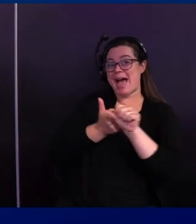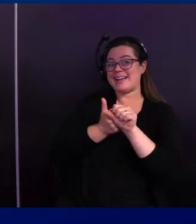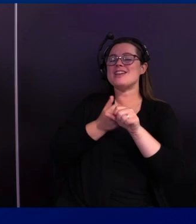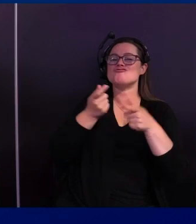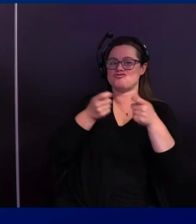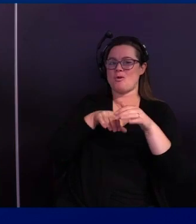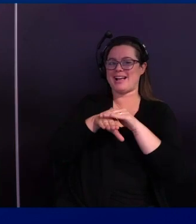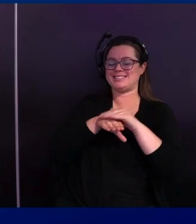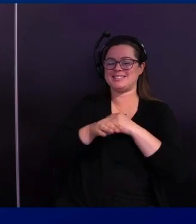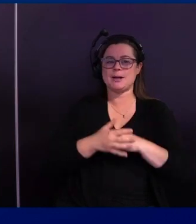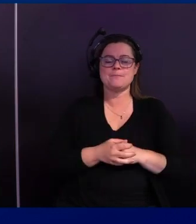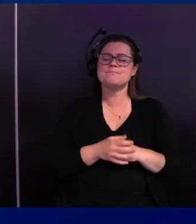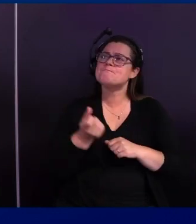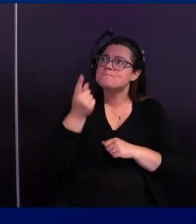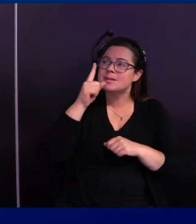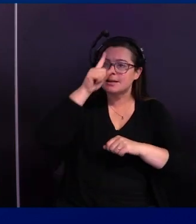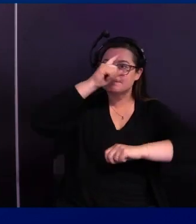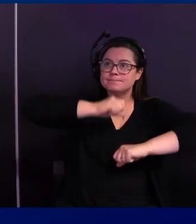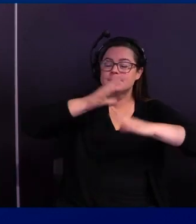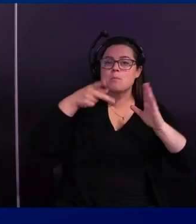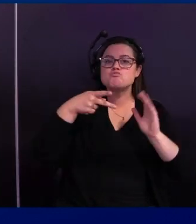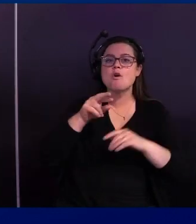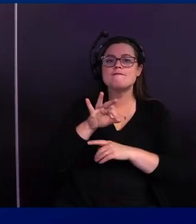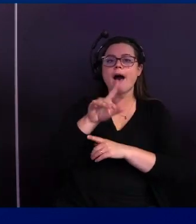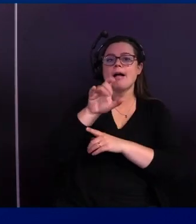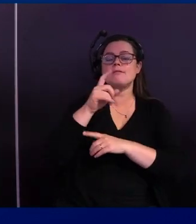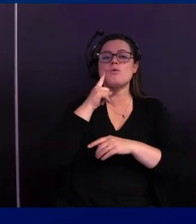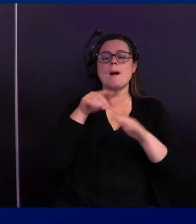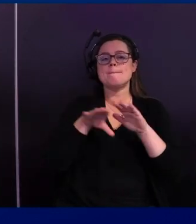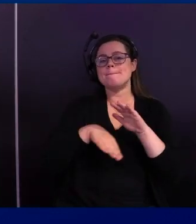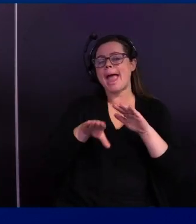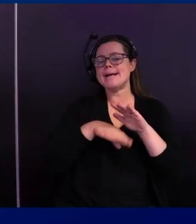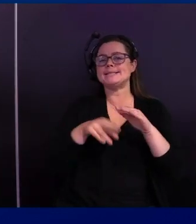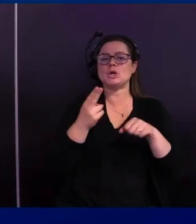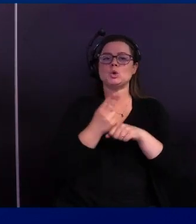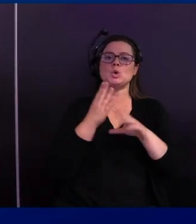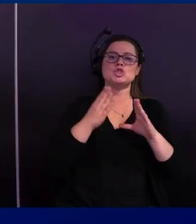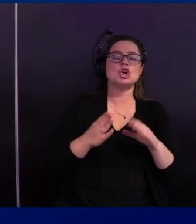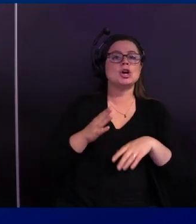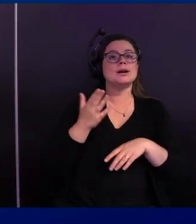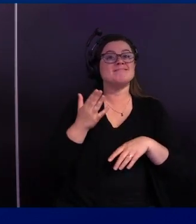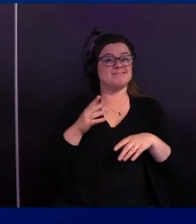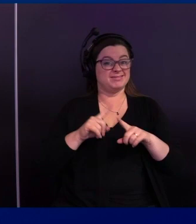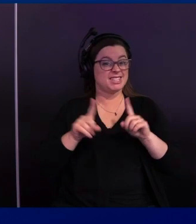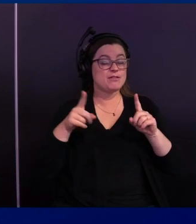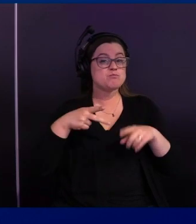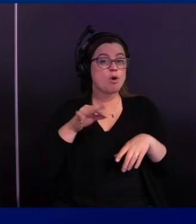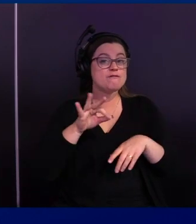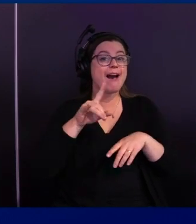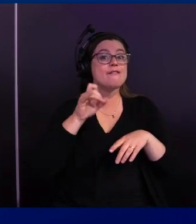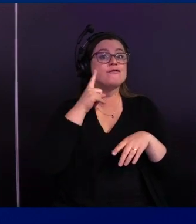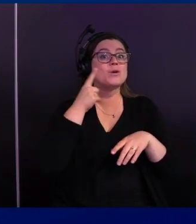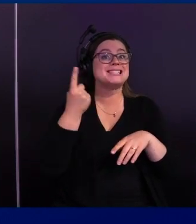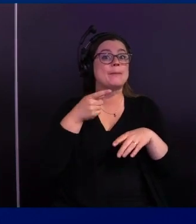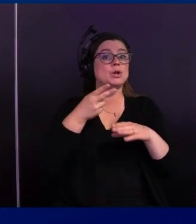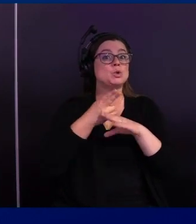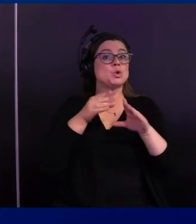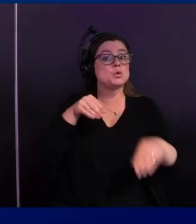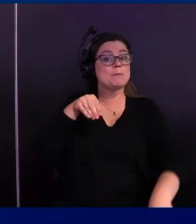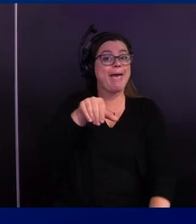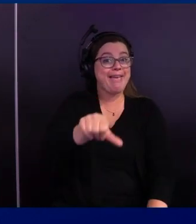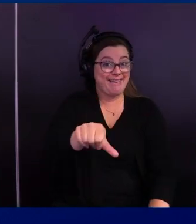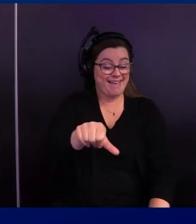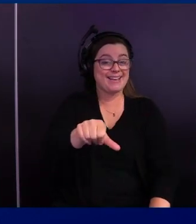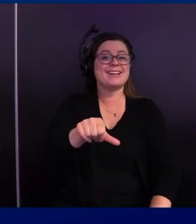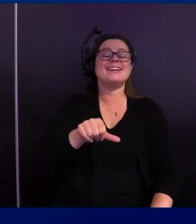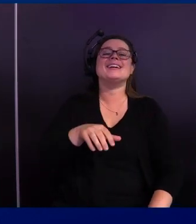could see maybe like a profile for like a basic tier user, maybe a different profile for like a paid user,